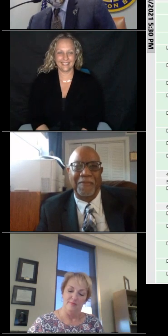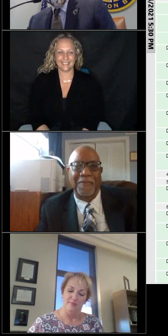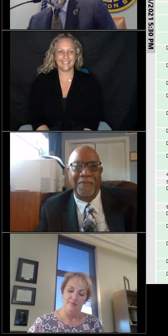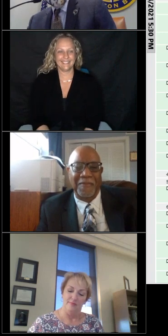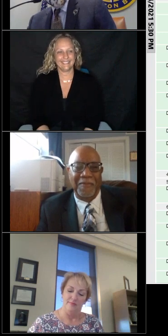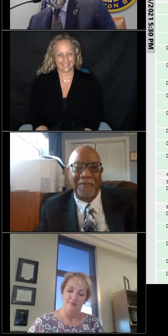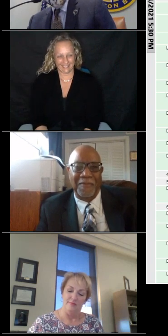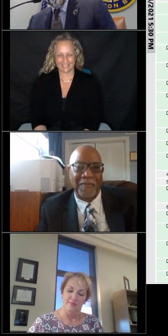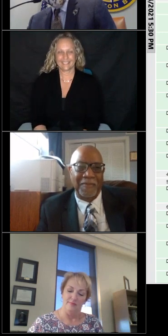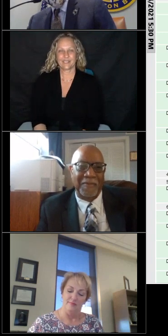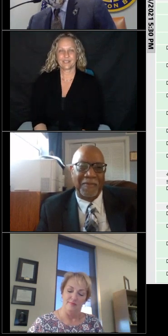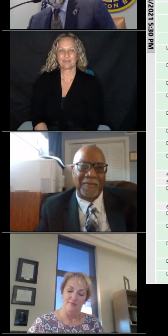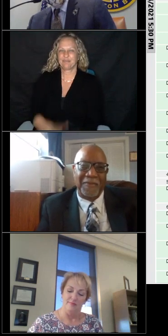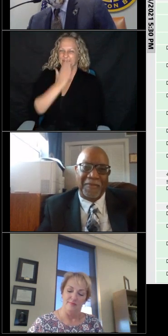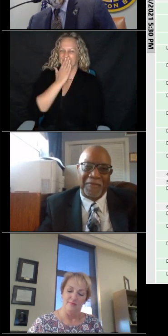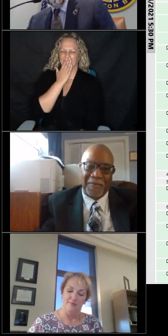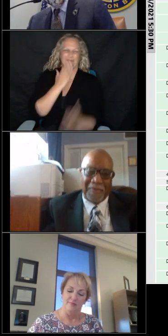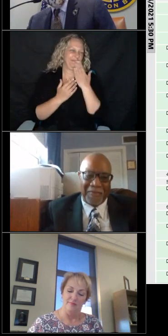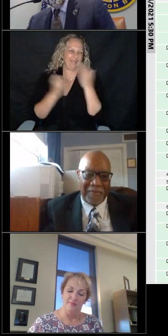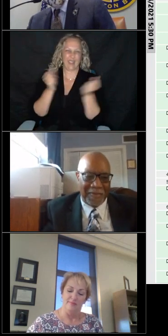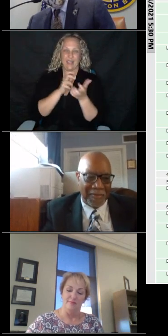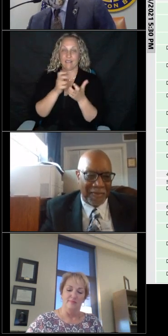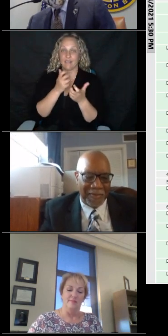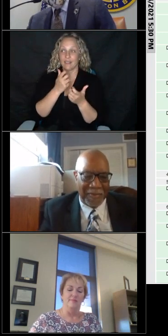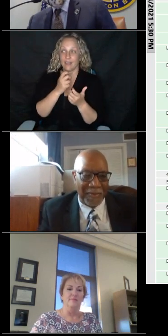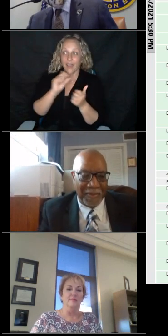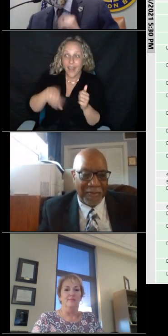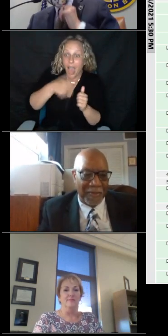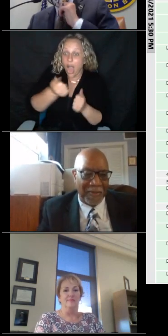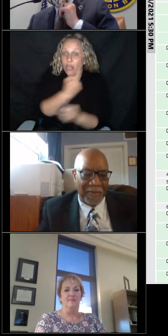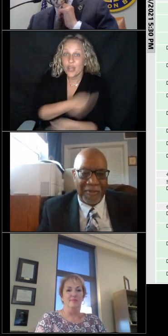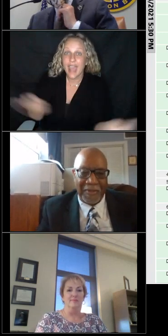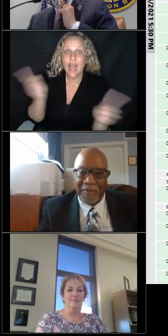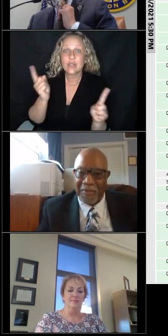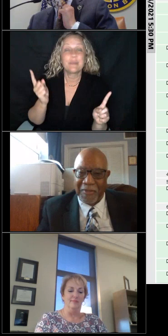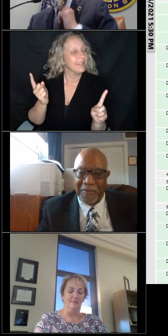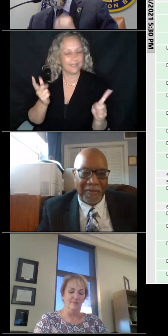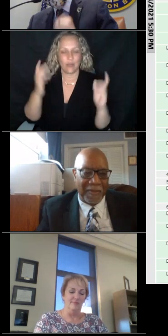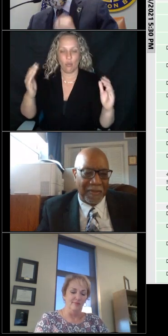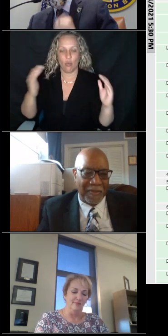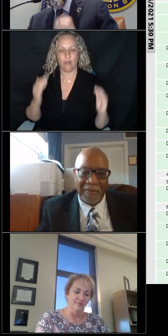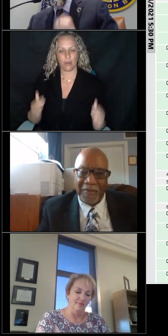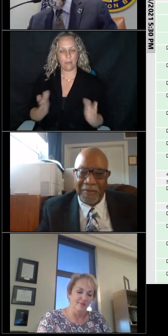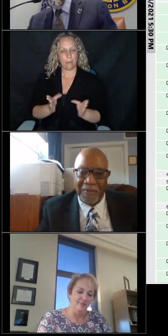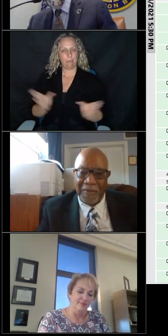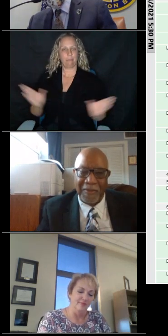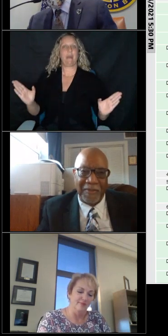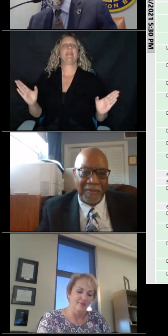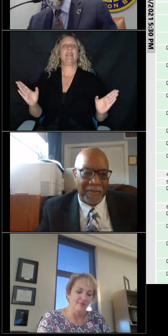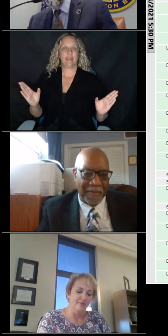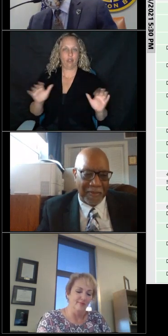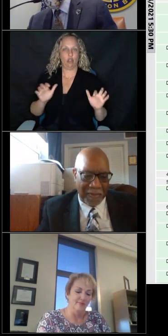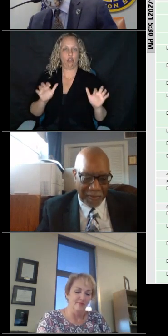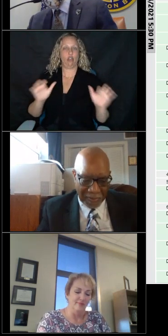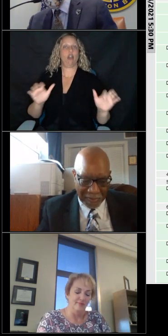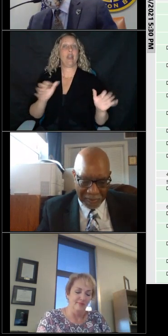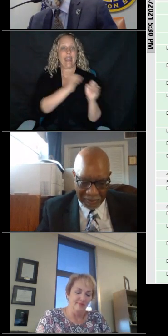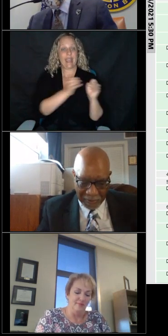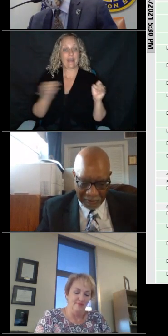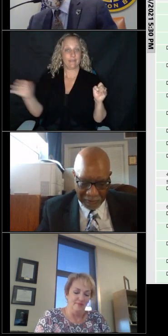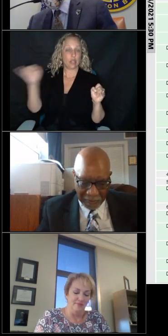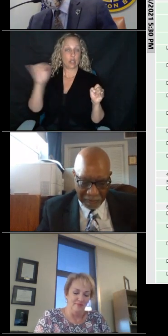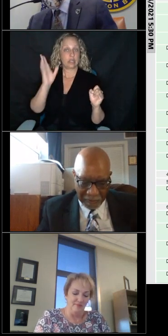Okay. And seeing no further announcements, we'll move on to public audience. Individual speakers will be limited to